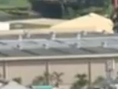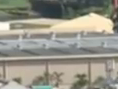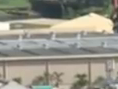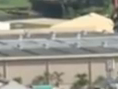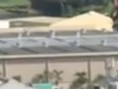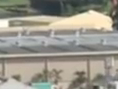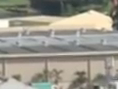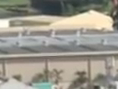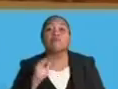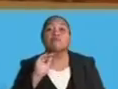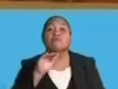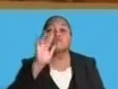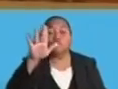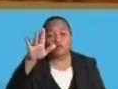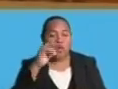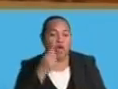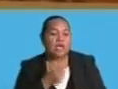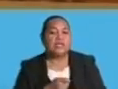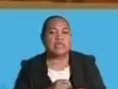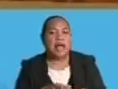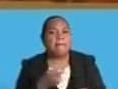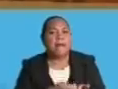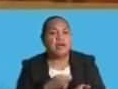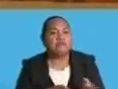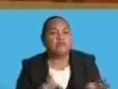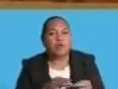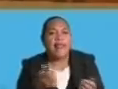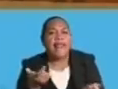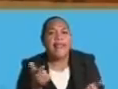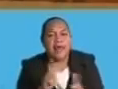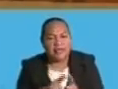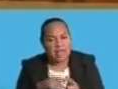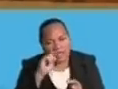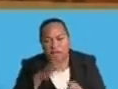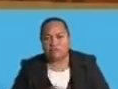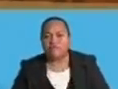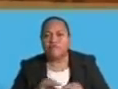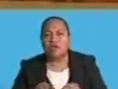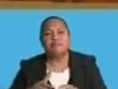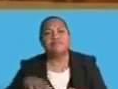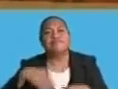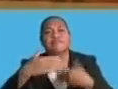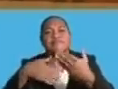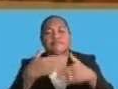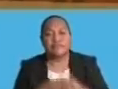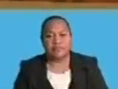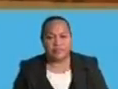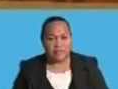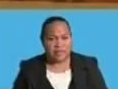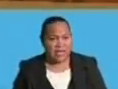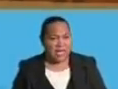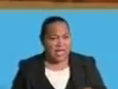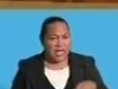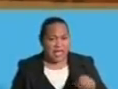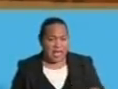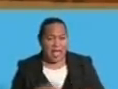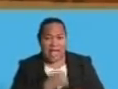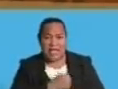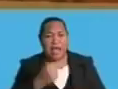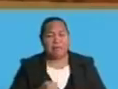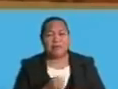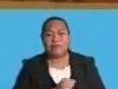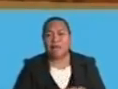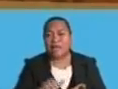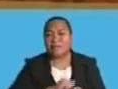money to spend tomorrow. The government, Madam Speaker, is spending money like drunks at a nightclub.